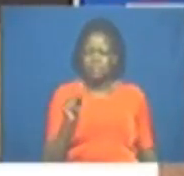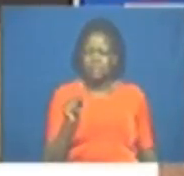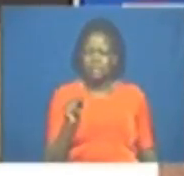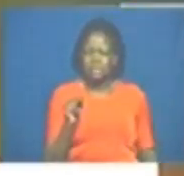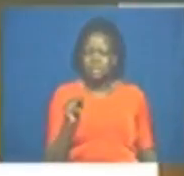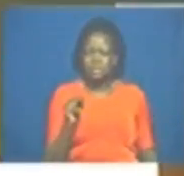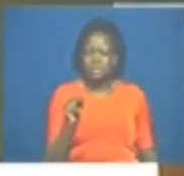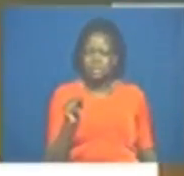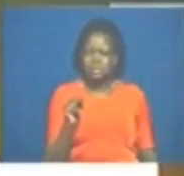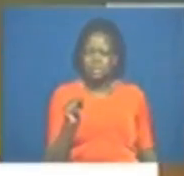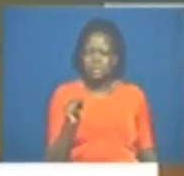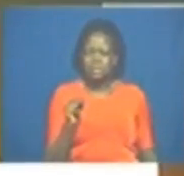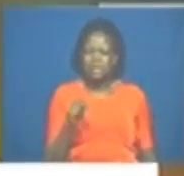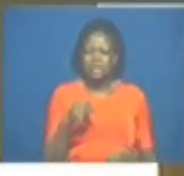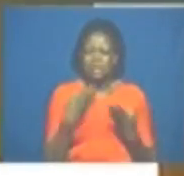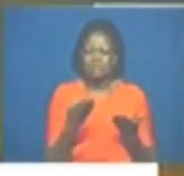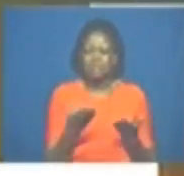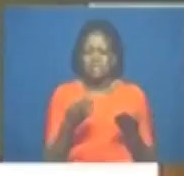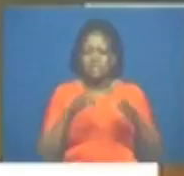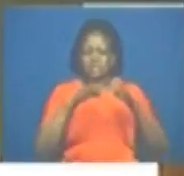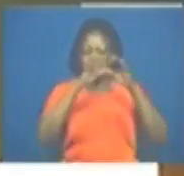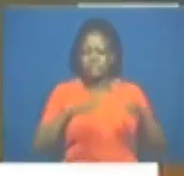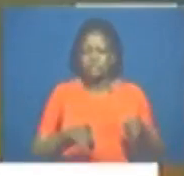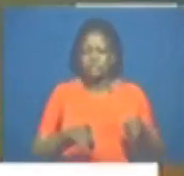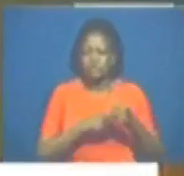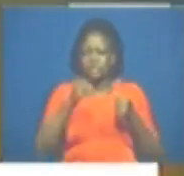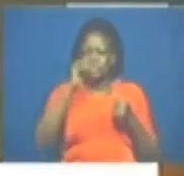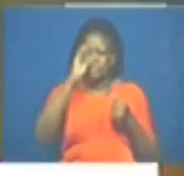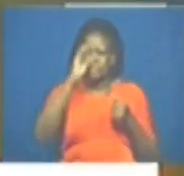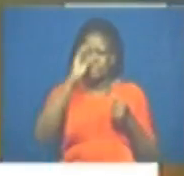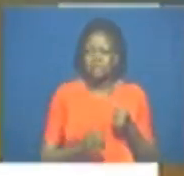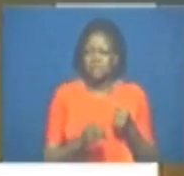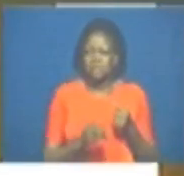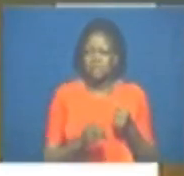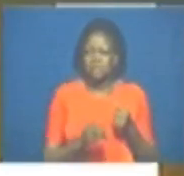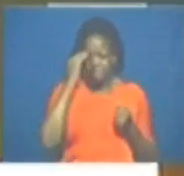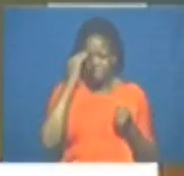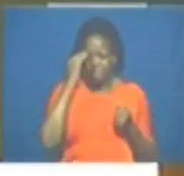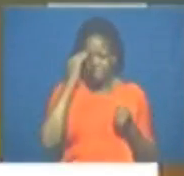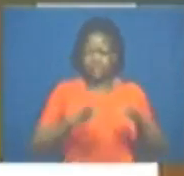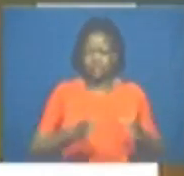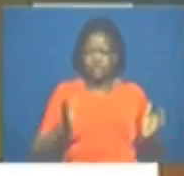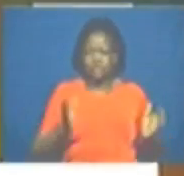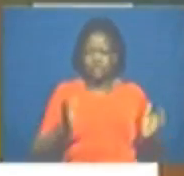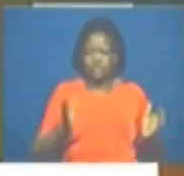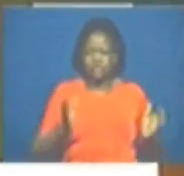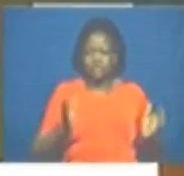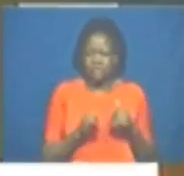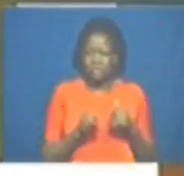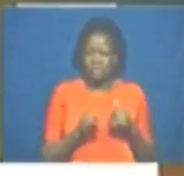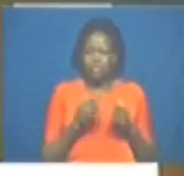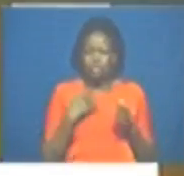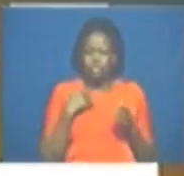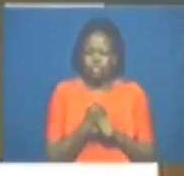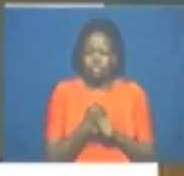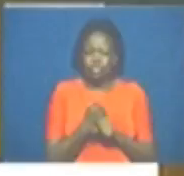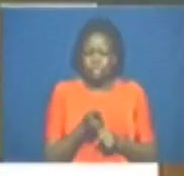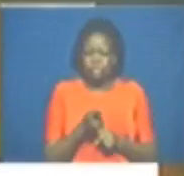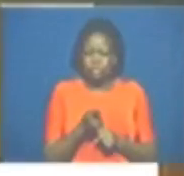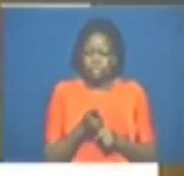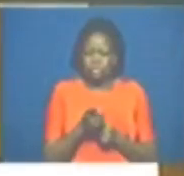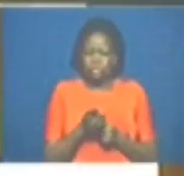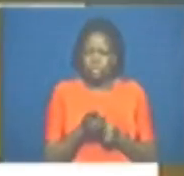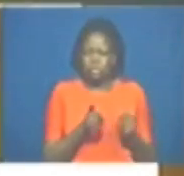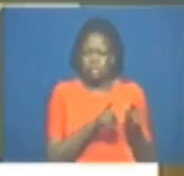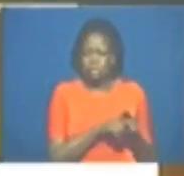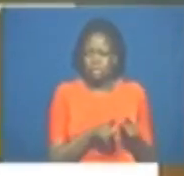it 60% as its score. And of course, remember, the devolution conference seeks just to do exactly that. It's a scorecard. And of